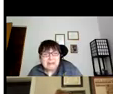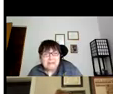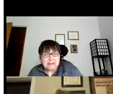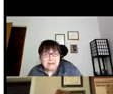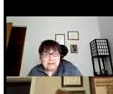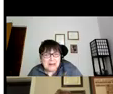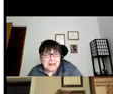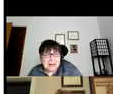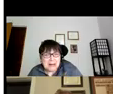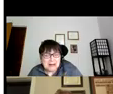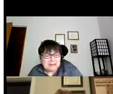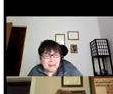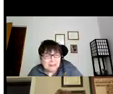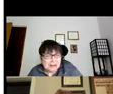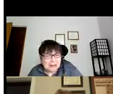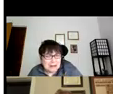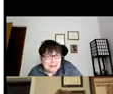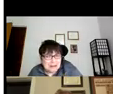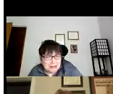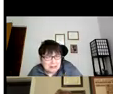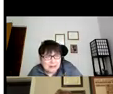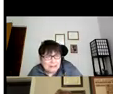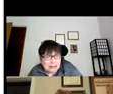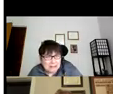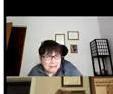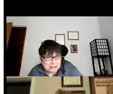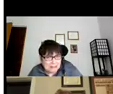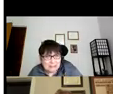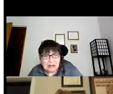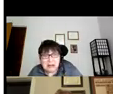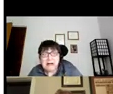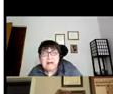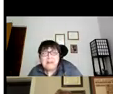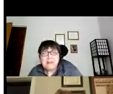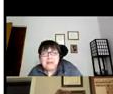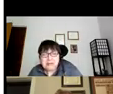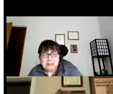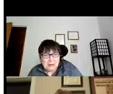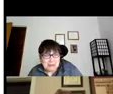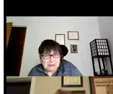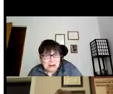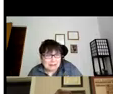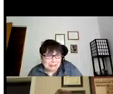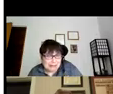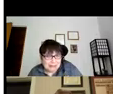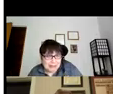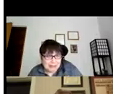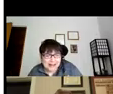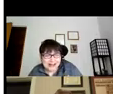the Eucharist being solidarity, because that really upsets some